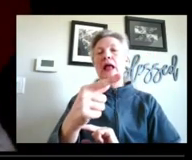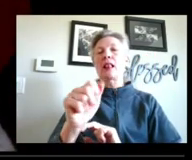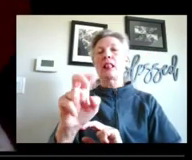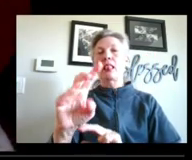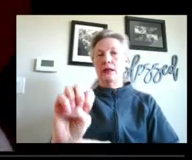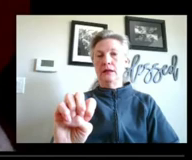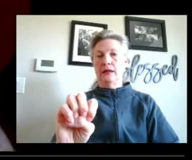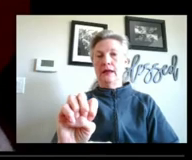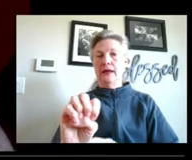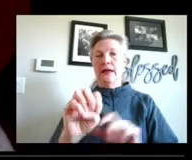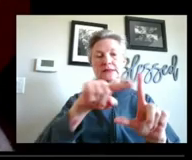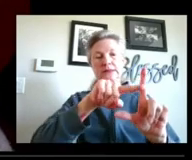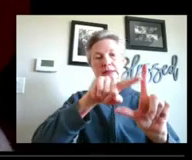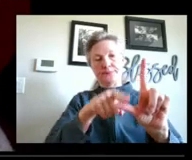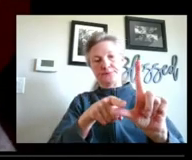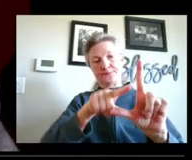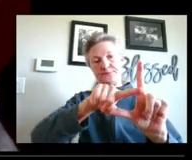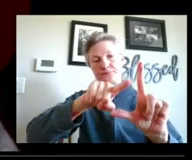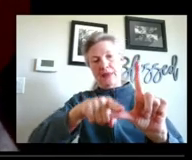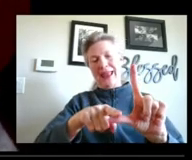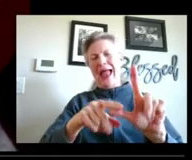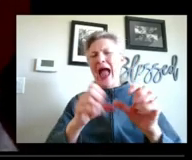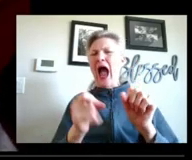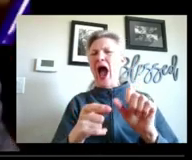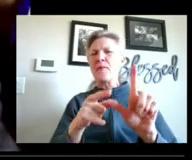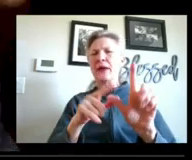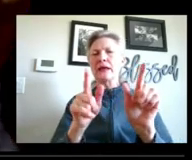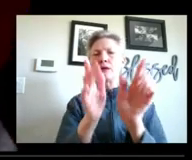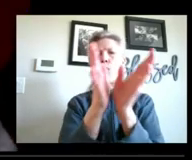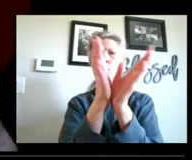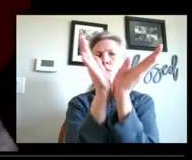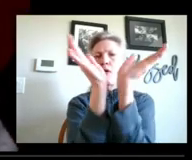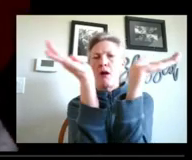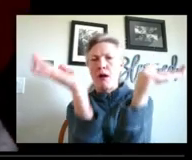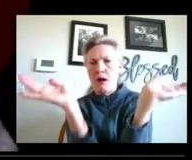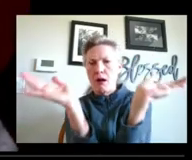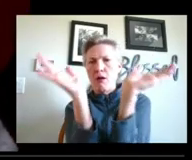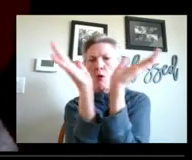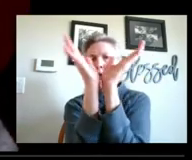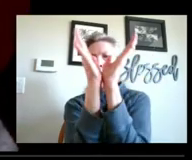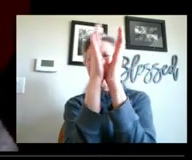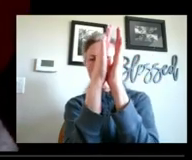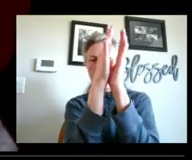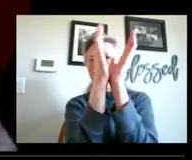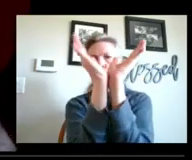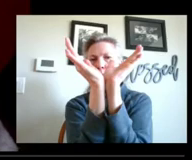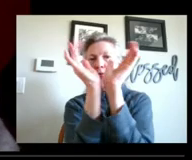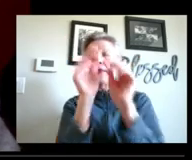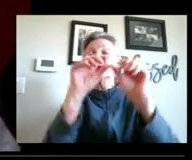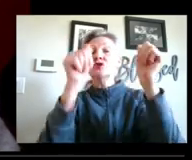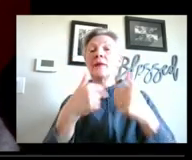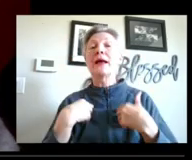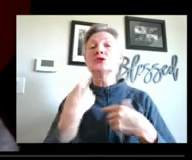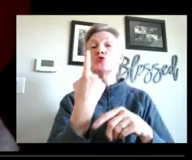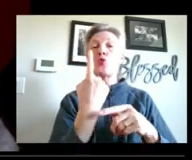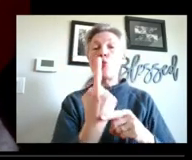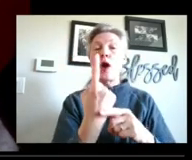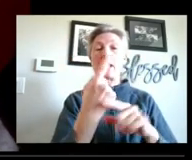it's the space here. How big is that angle? This shape right here has one